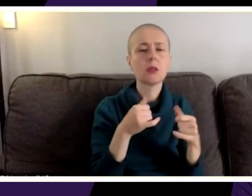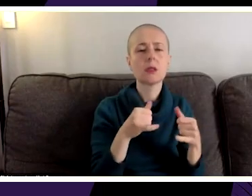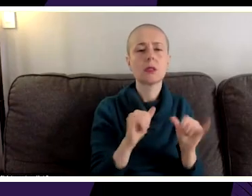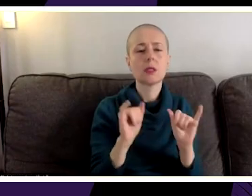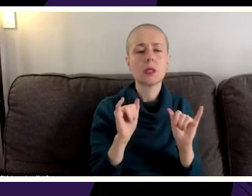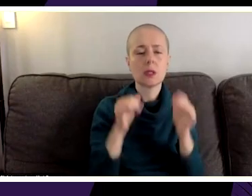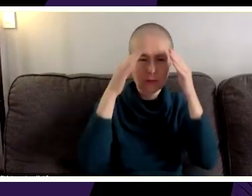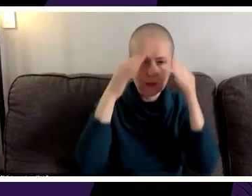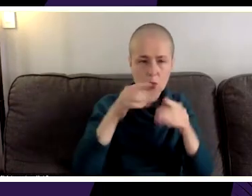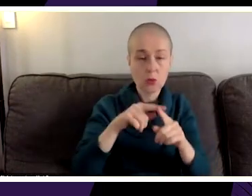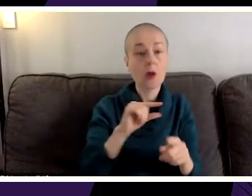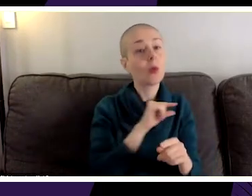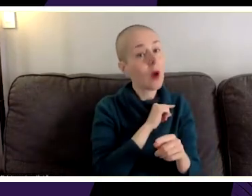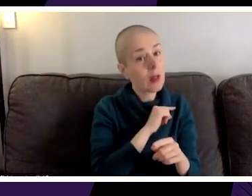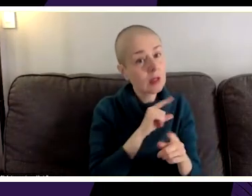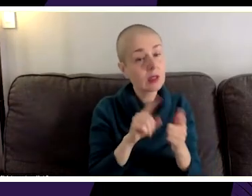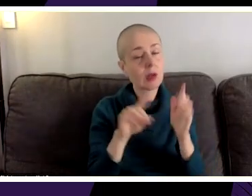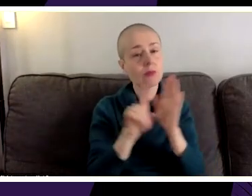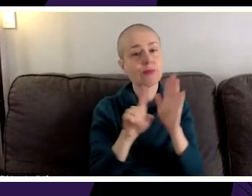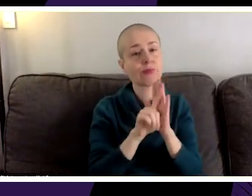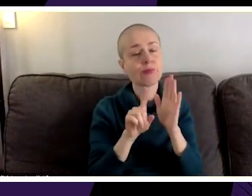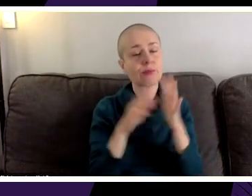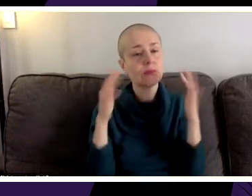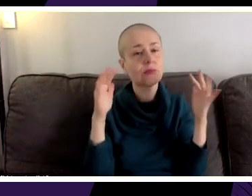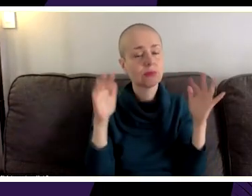centered on the core idea of the Gong Ensemble.